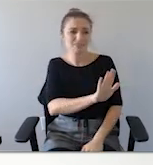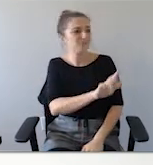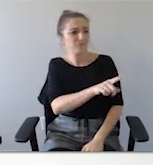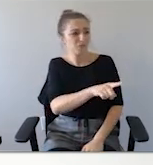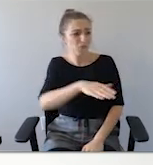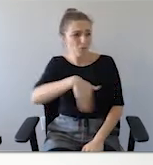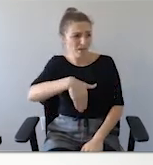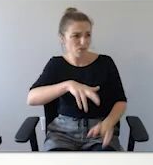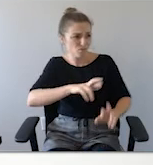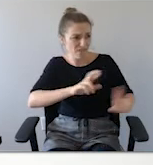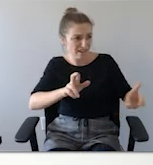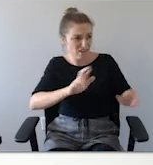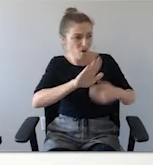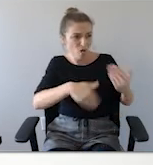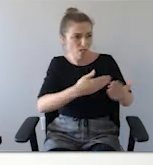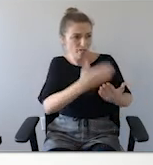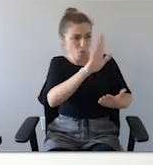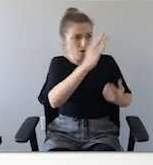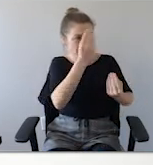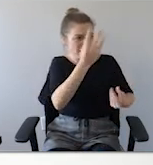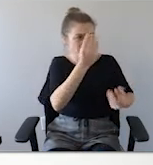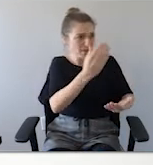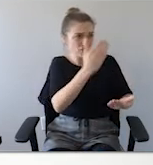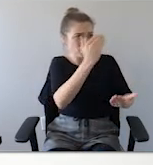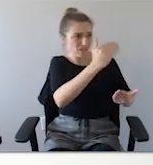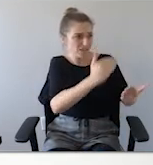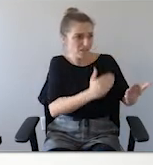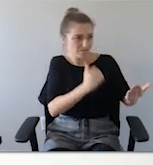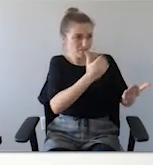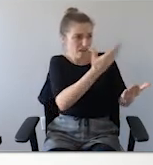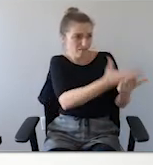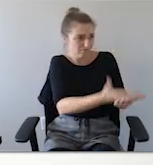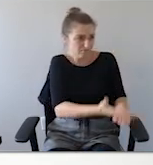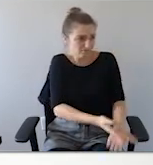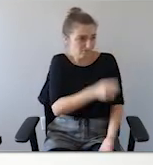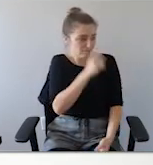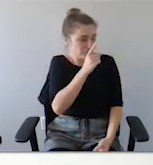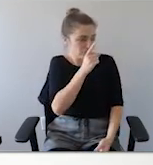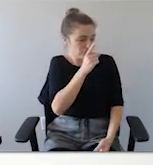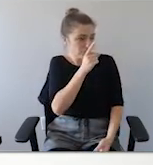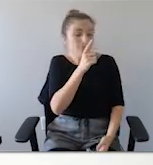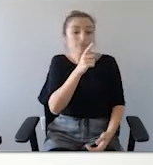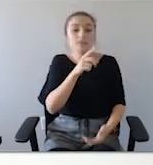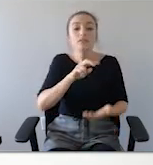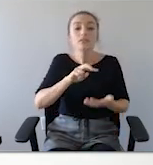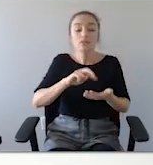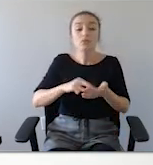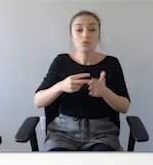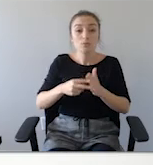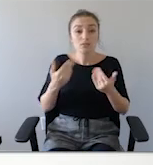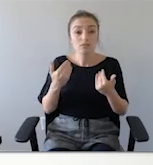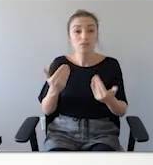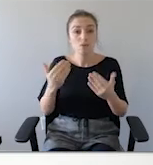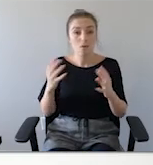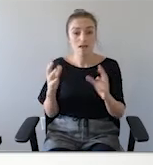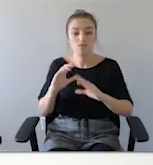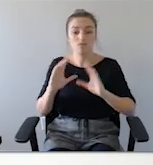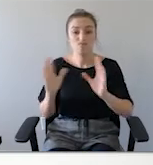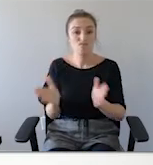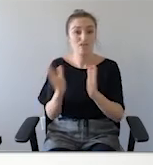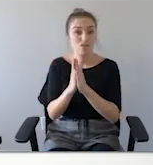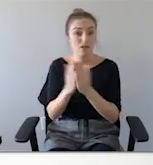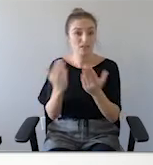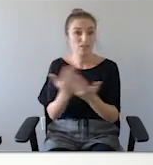do that, they will do a better job on the front end because they don't want to look at you again. Yeah, because they when I request another meeting, they roll